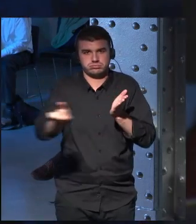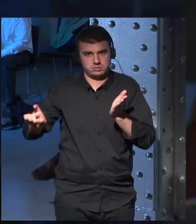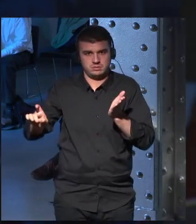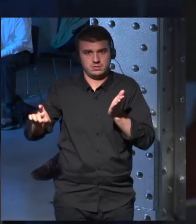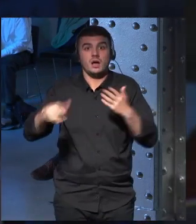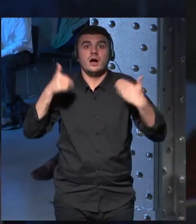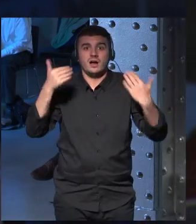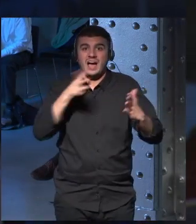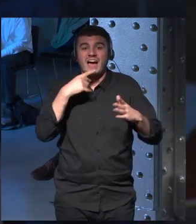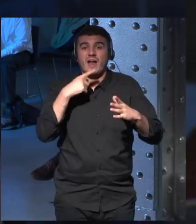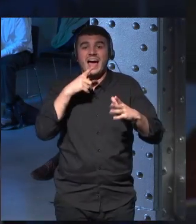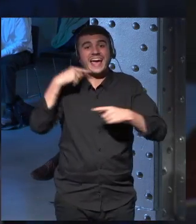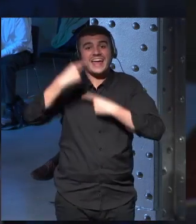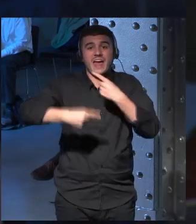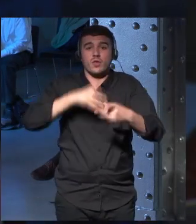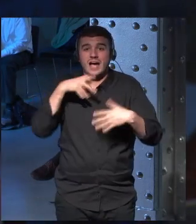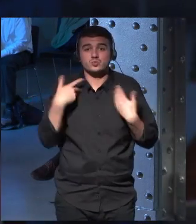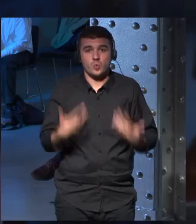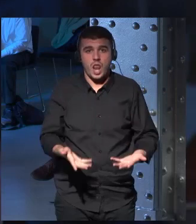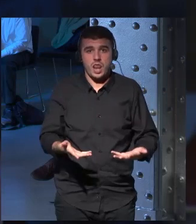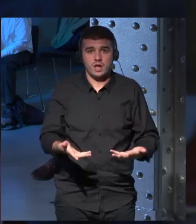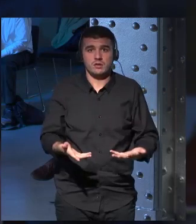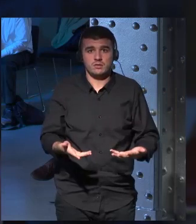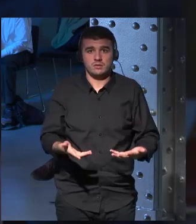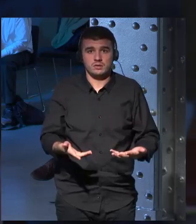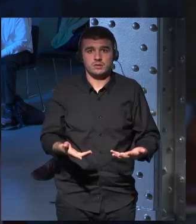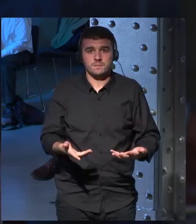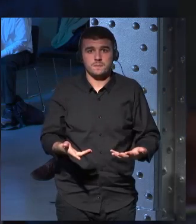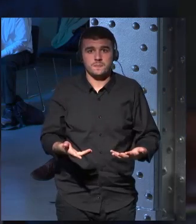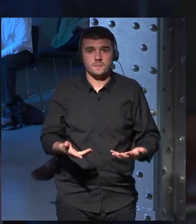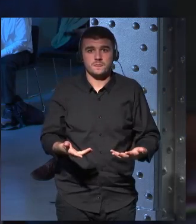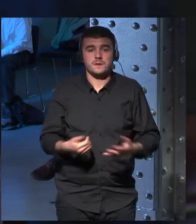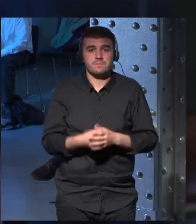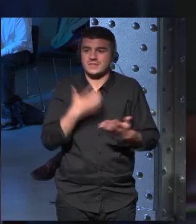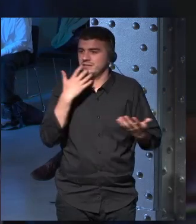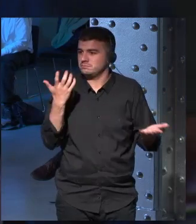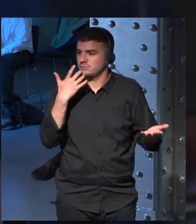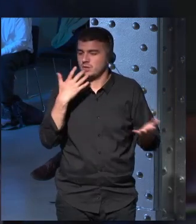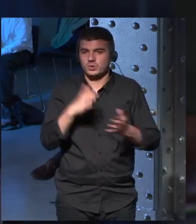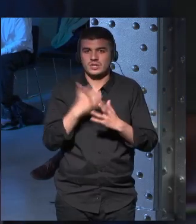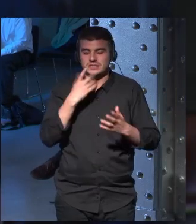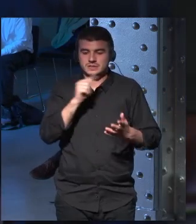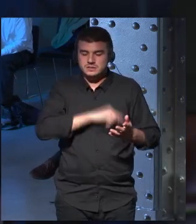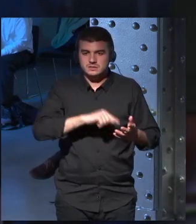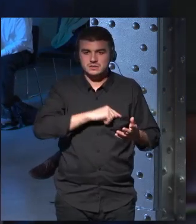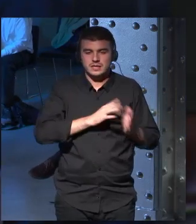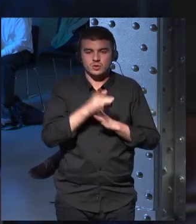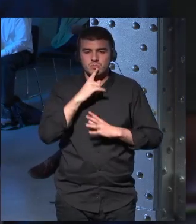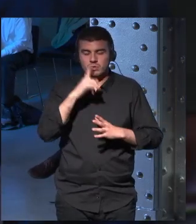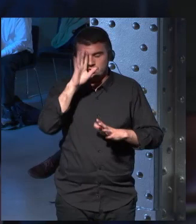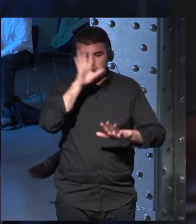generation feels or ought to feel great ambivalence toward their